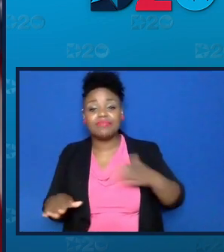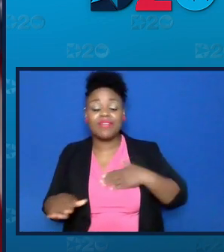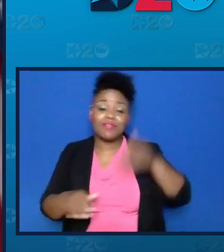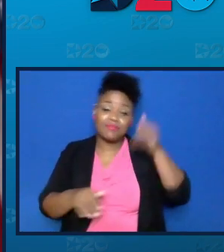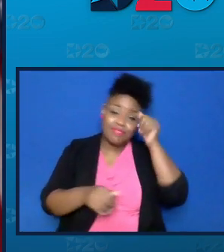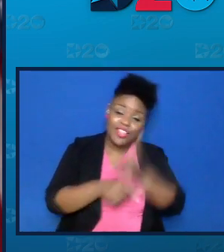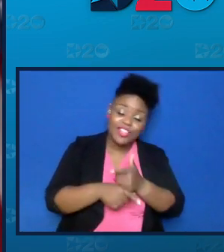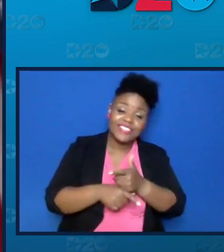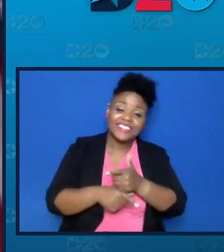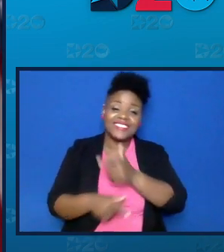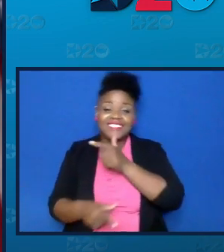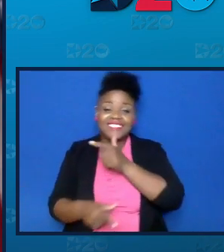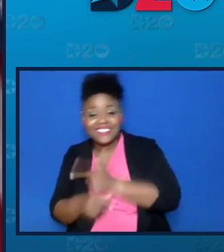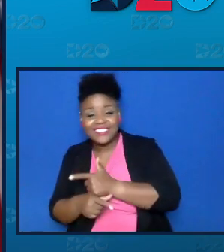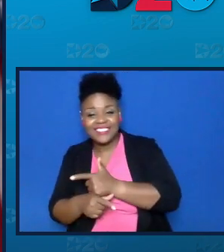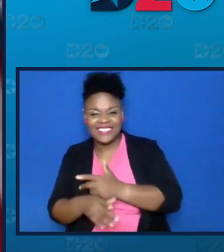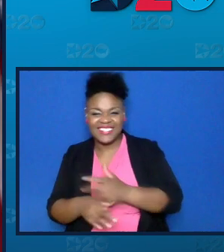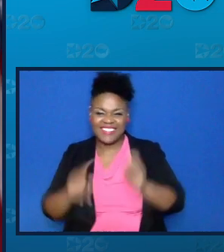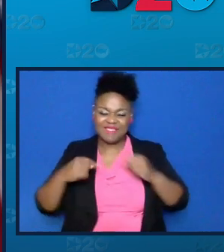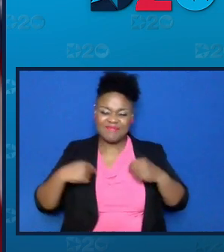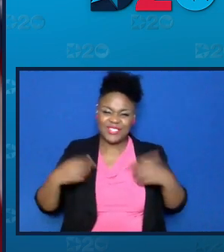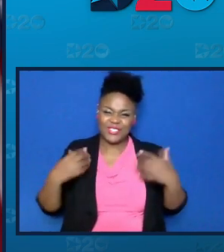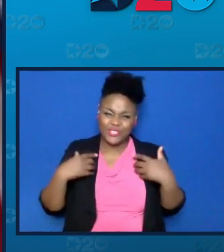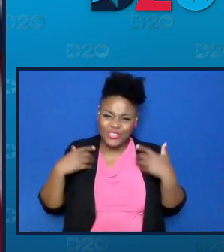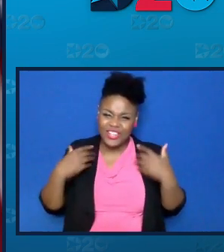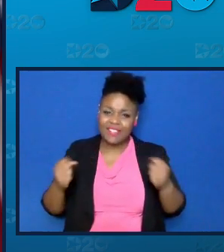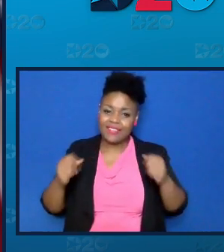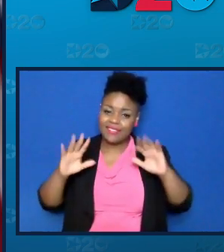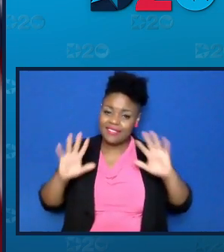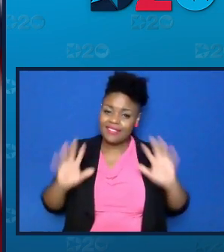up. While he's no longer with us,